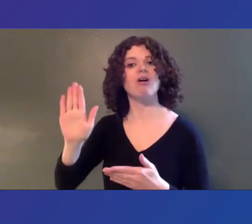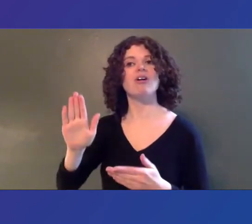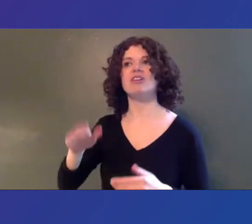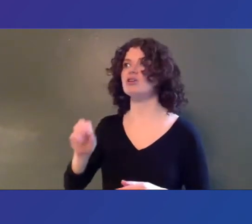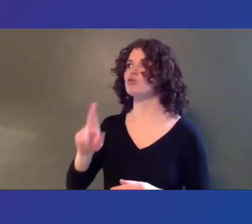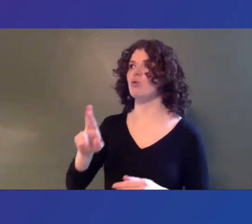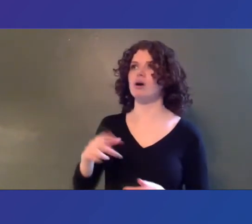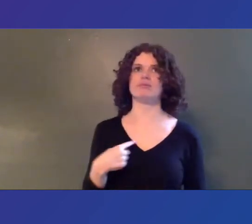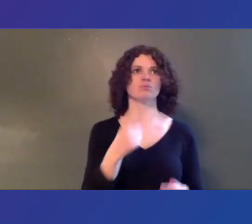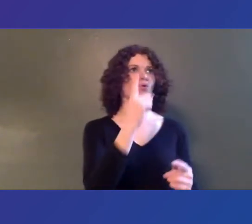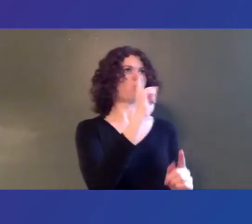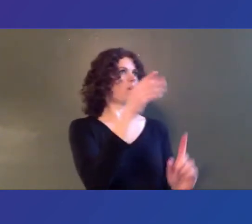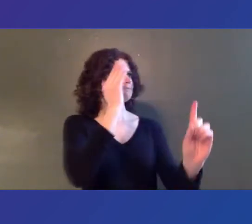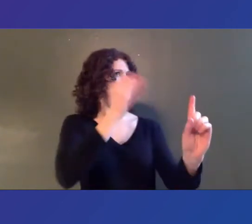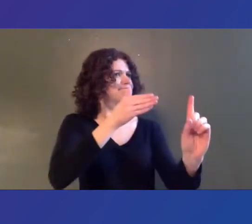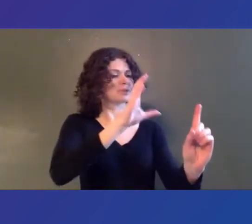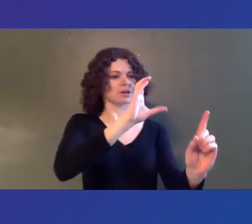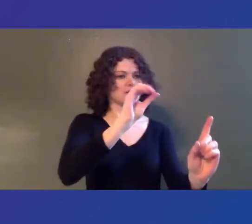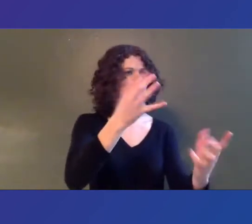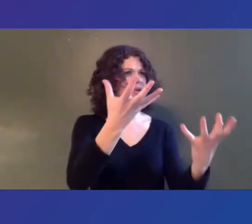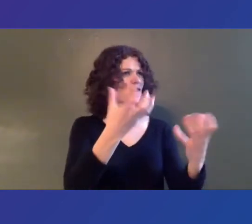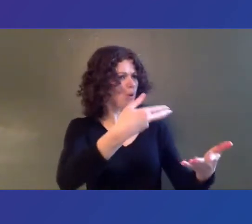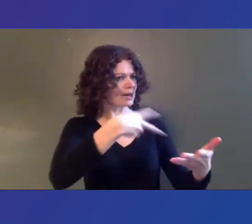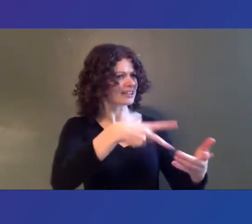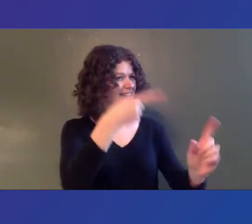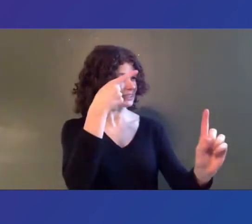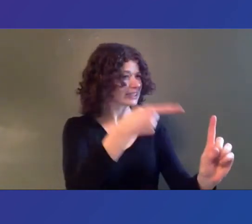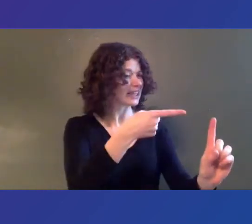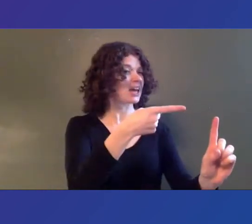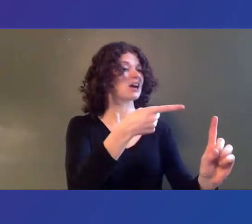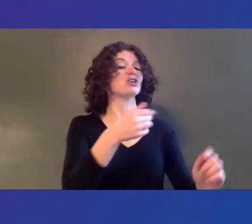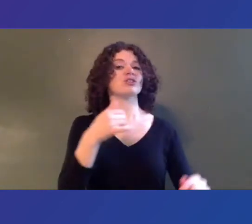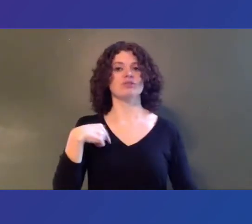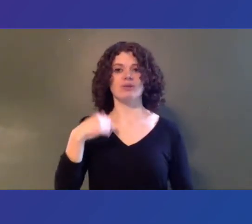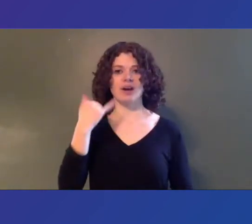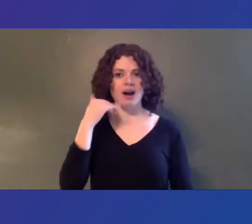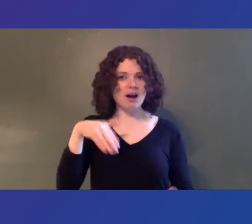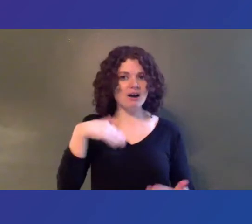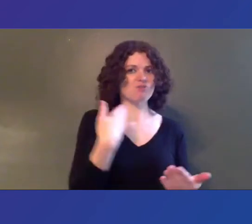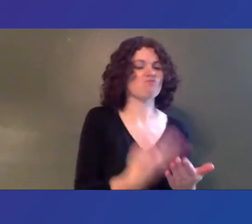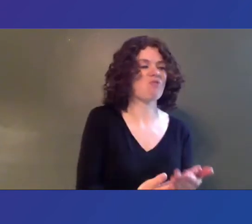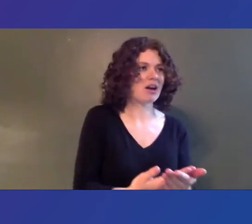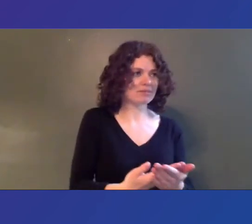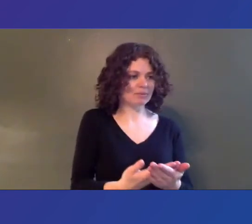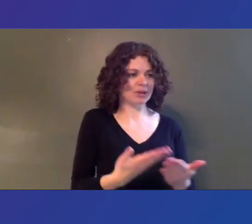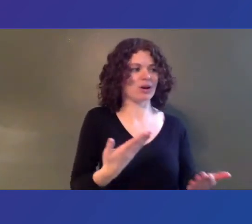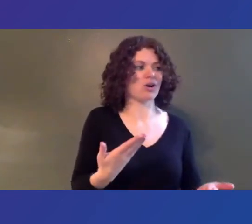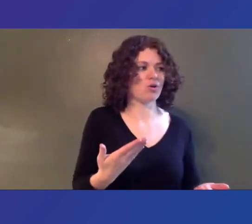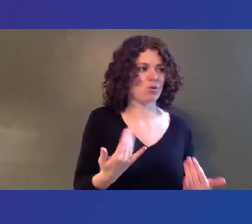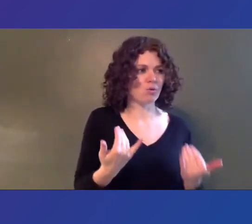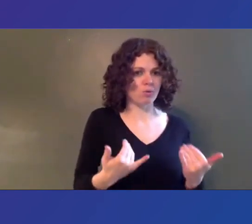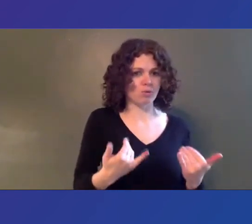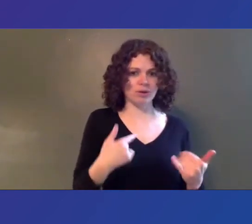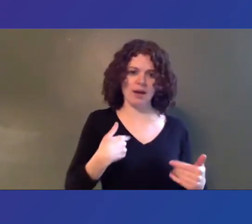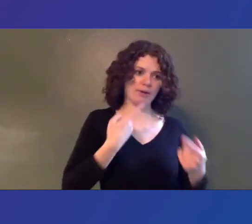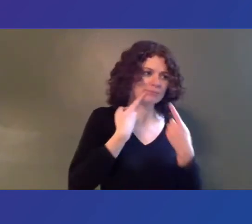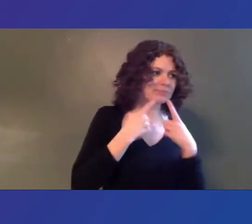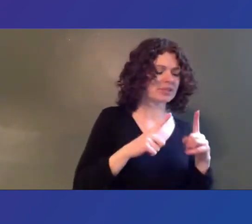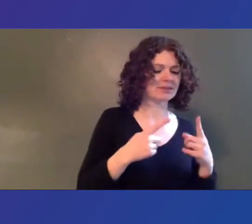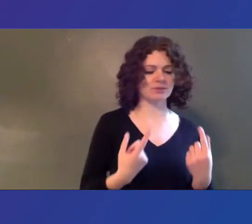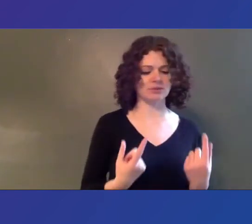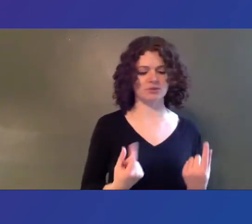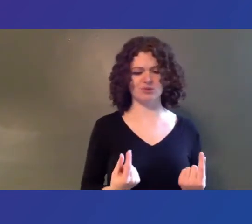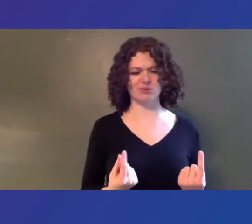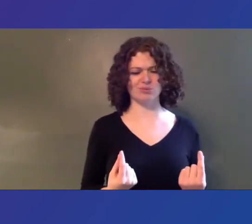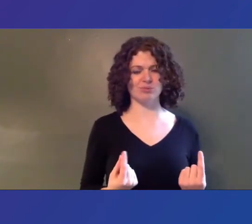I was younger, and got there. And world crashed, and I didn't know what to do next. Whereas I think in college, just because of the classes and